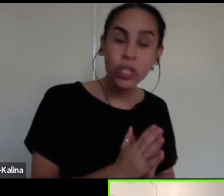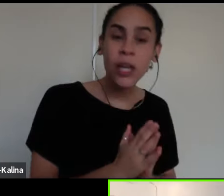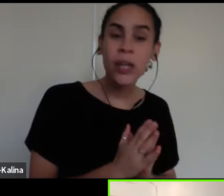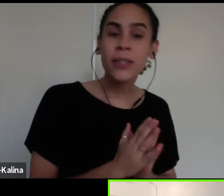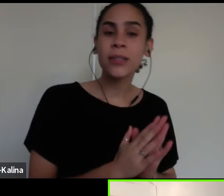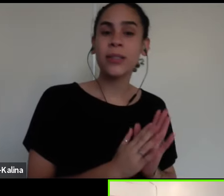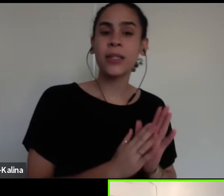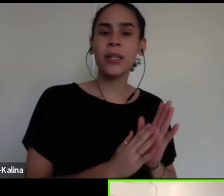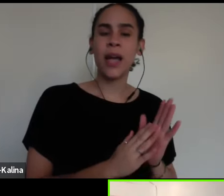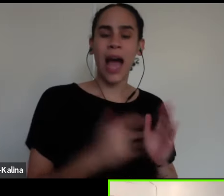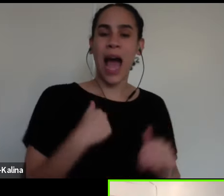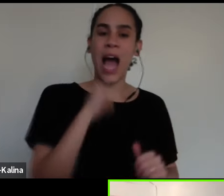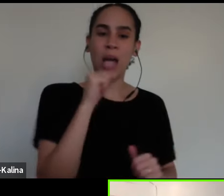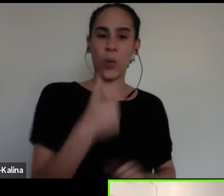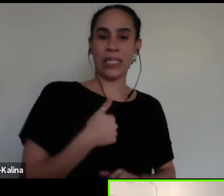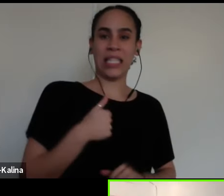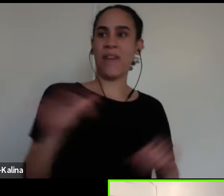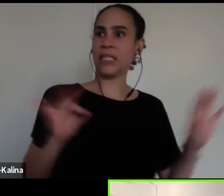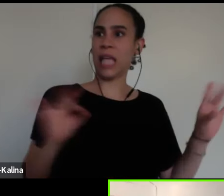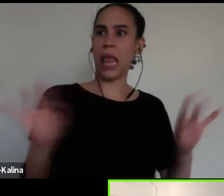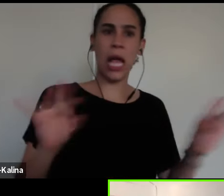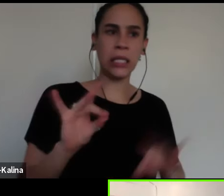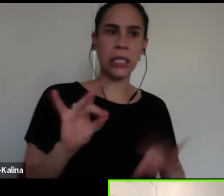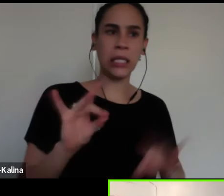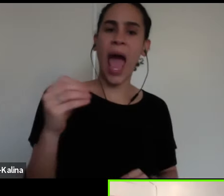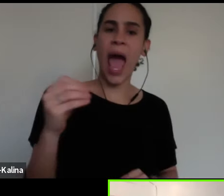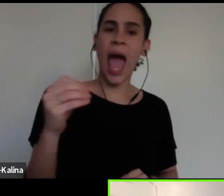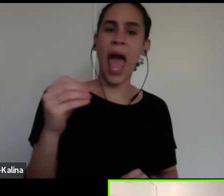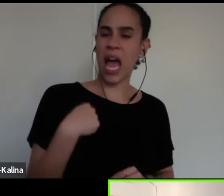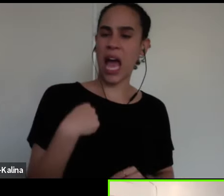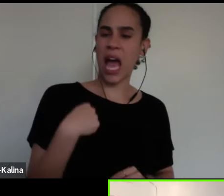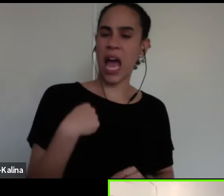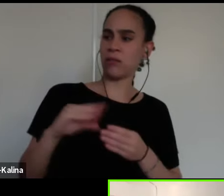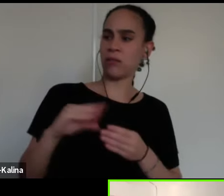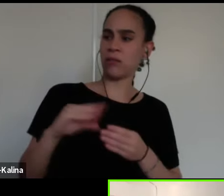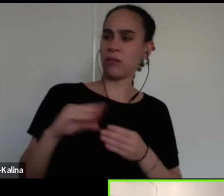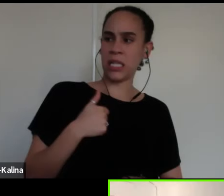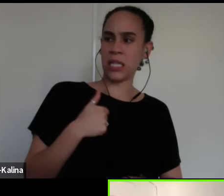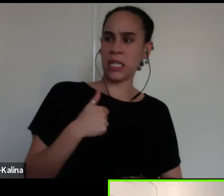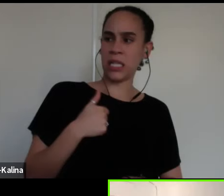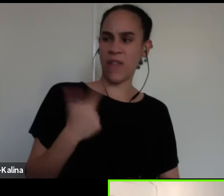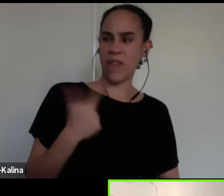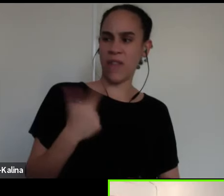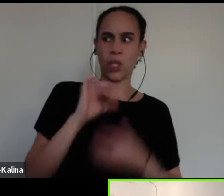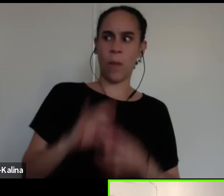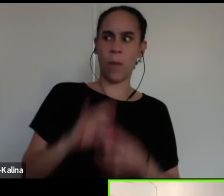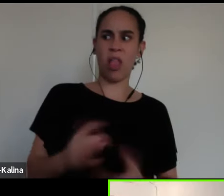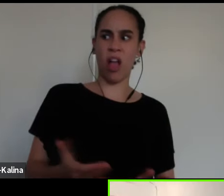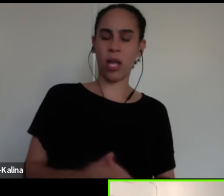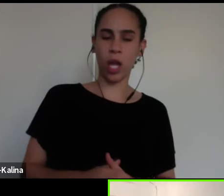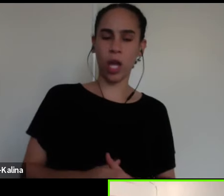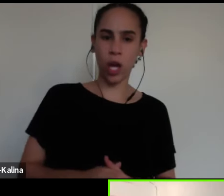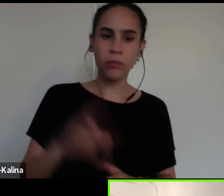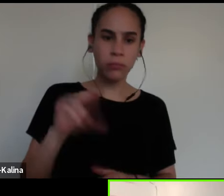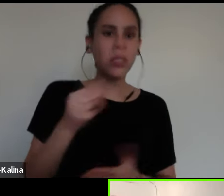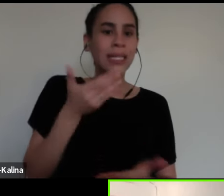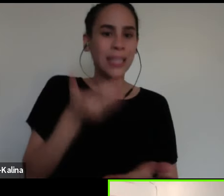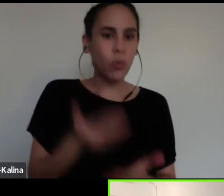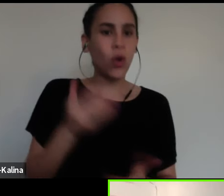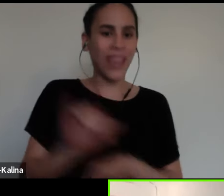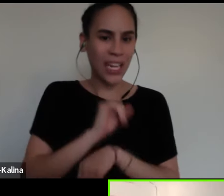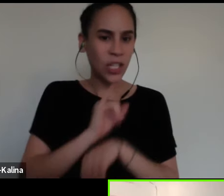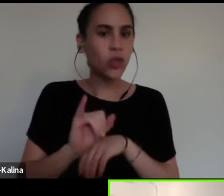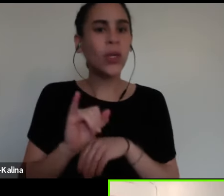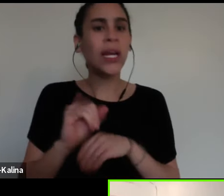don't self-select out and tell yourself, I don't belong here. So building those places. And then the third piece is proof. It's actually industry. It's getting that person that living